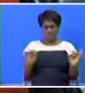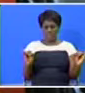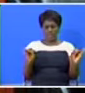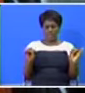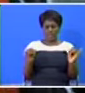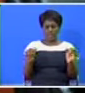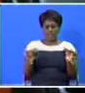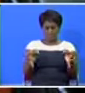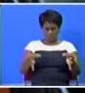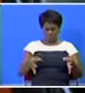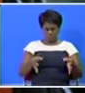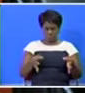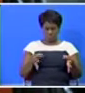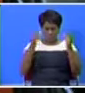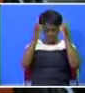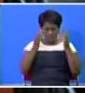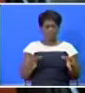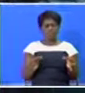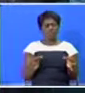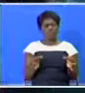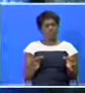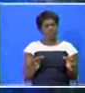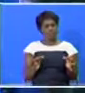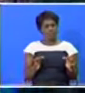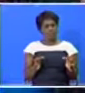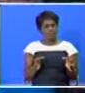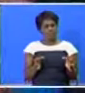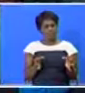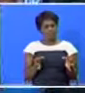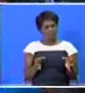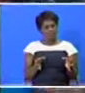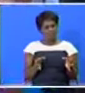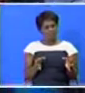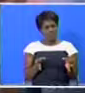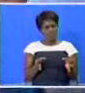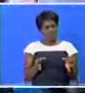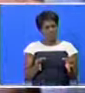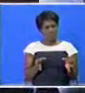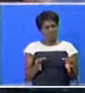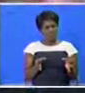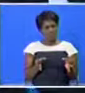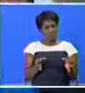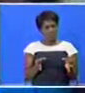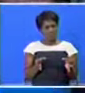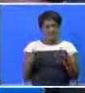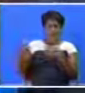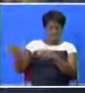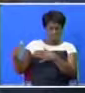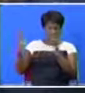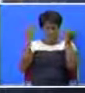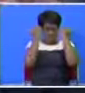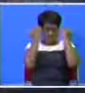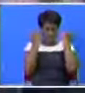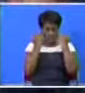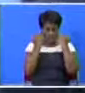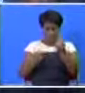accountable in its dealings with candidates and the court. Mutua must go! Mutua must go! Outside the court,